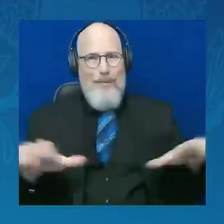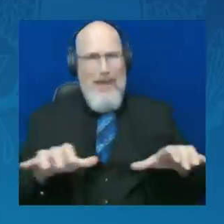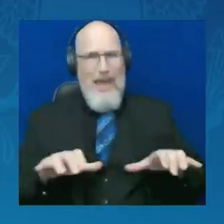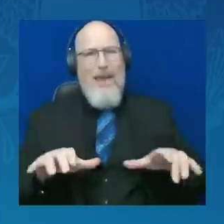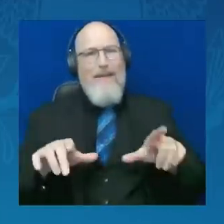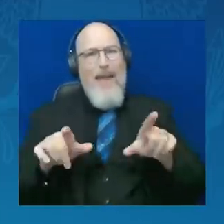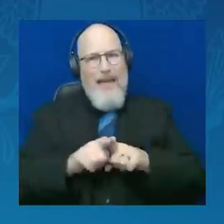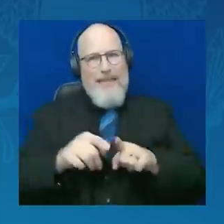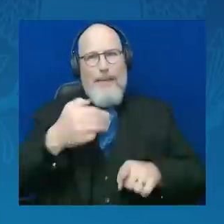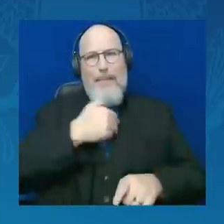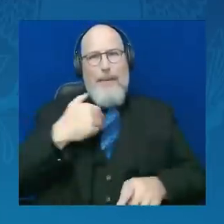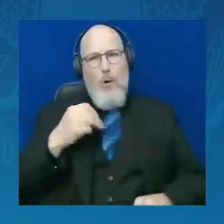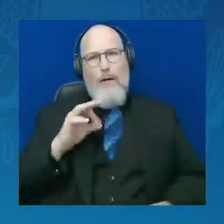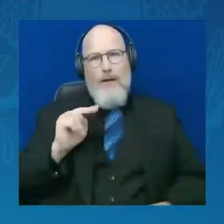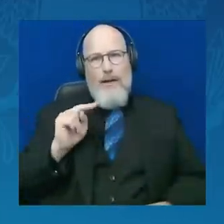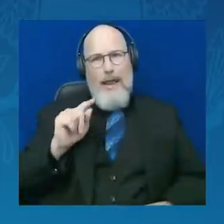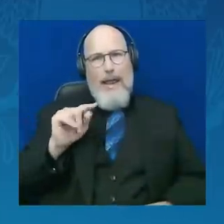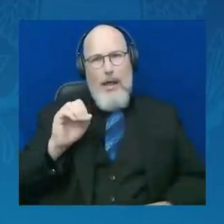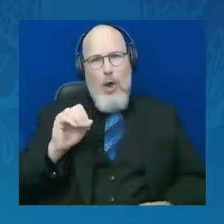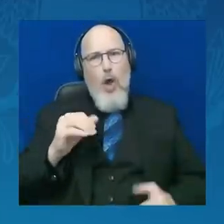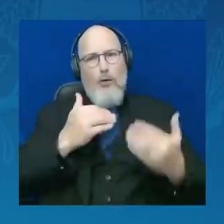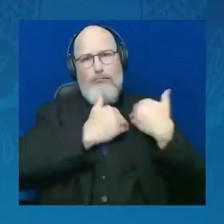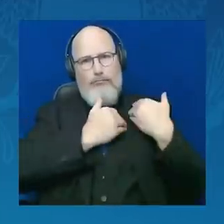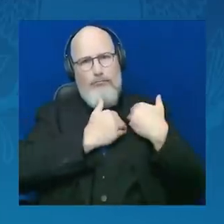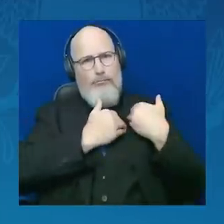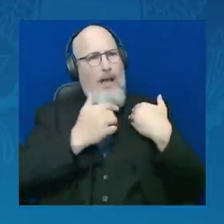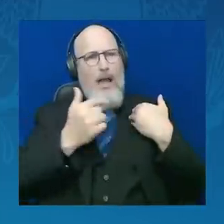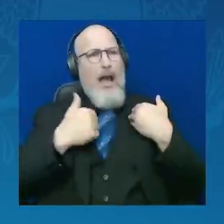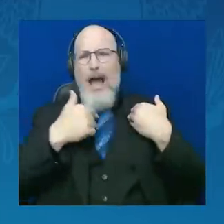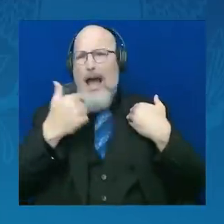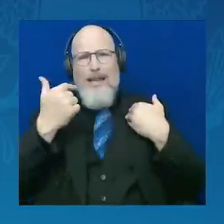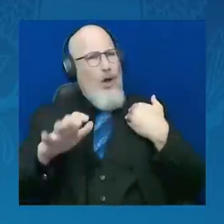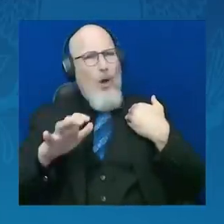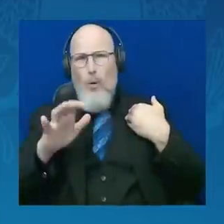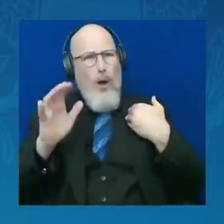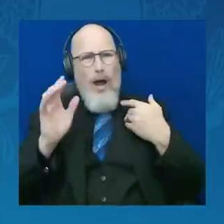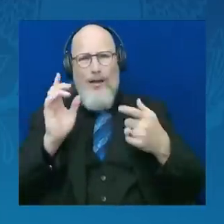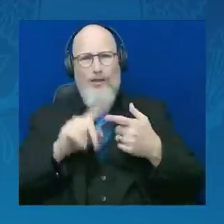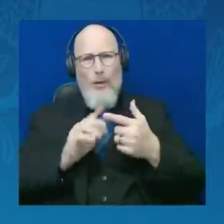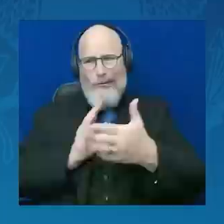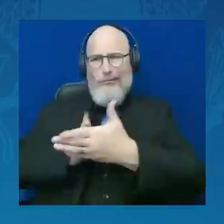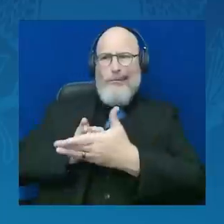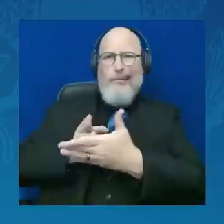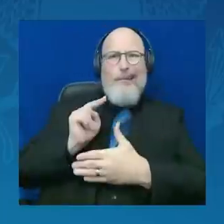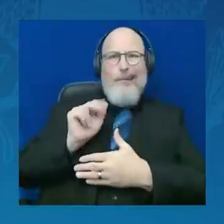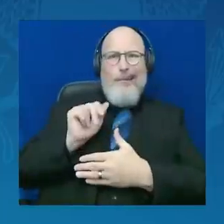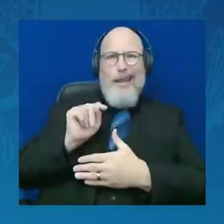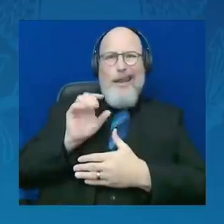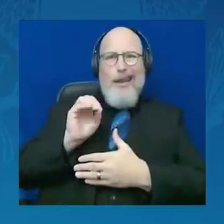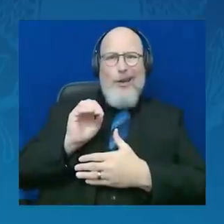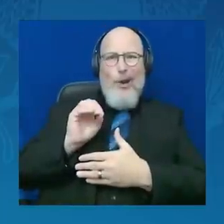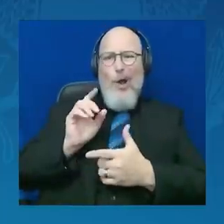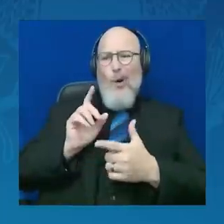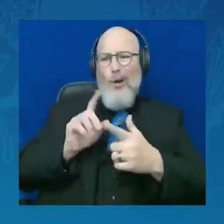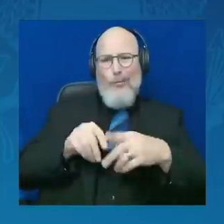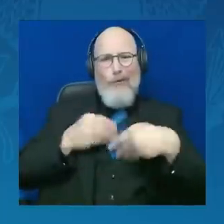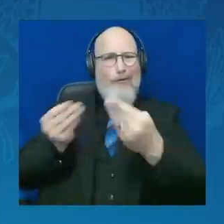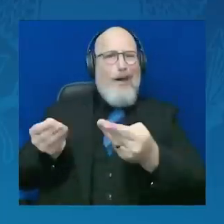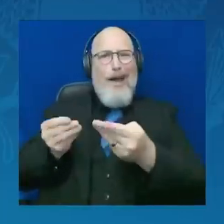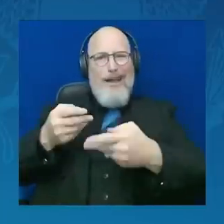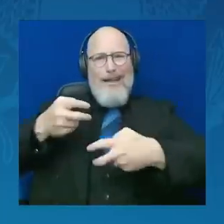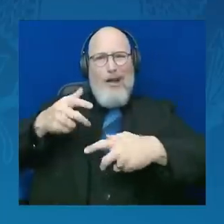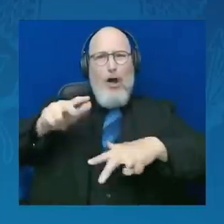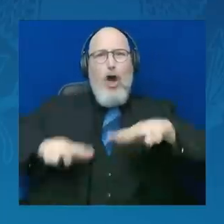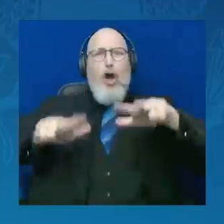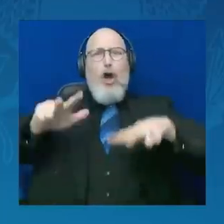member of NATO who does not want to expose NATO to any difficult situation. On the other